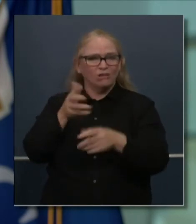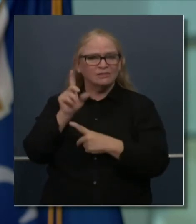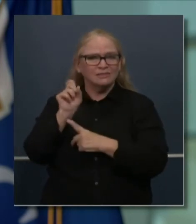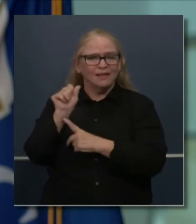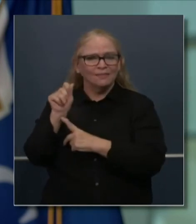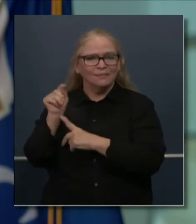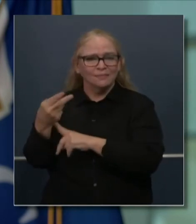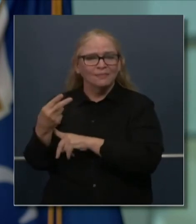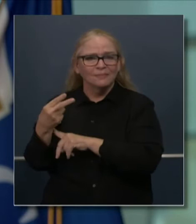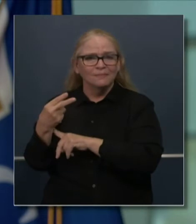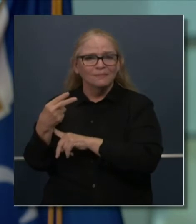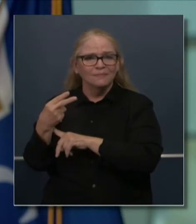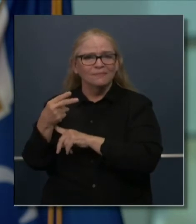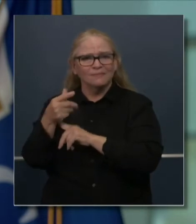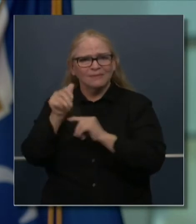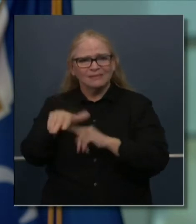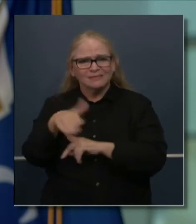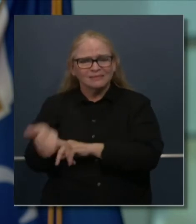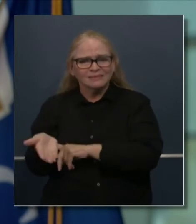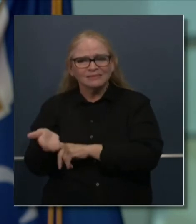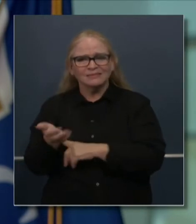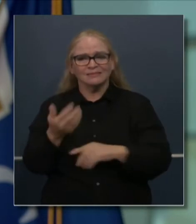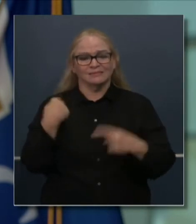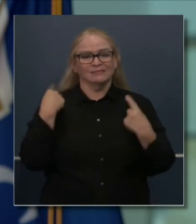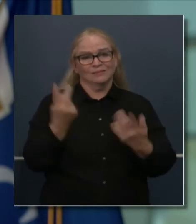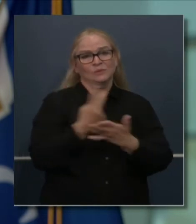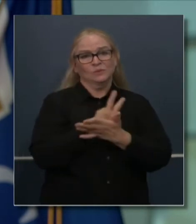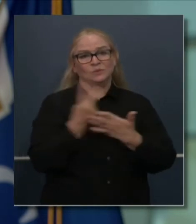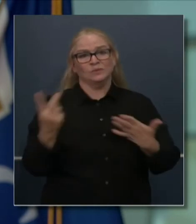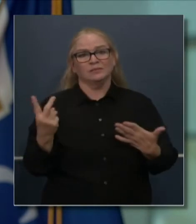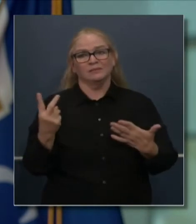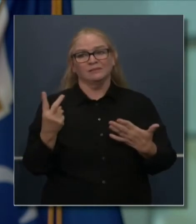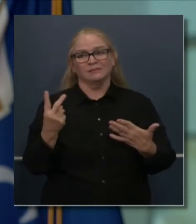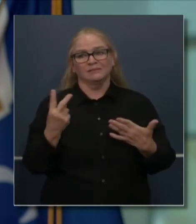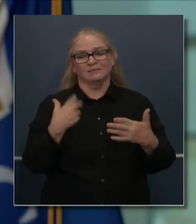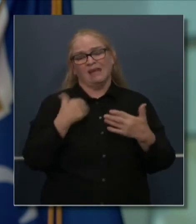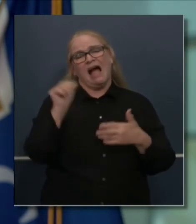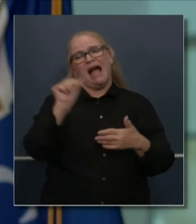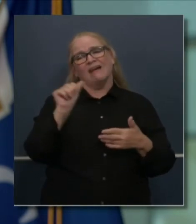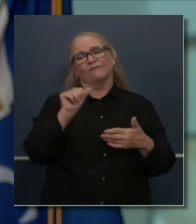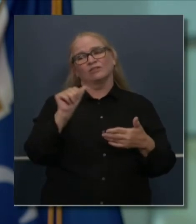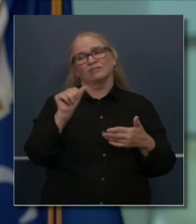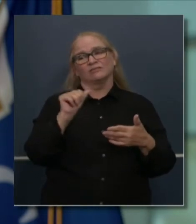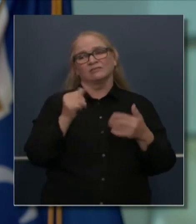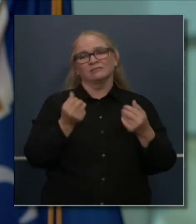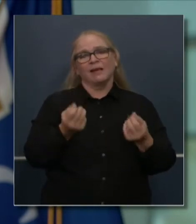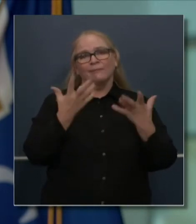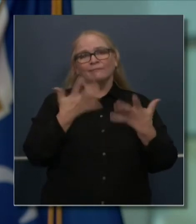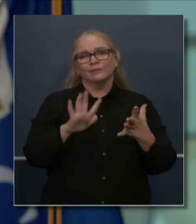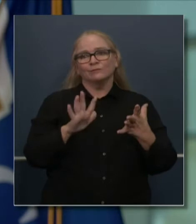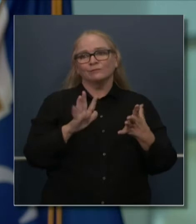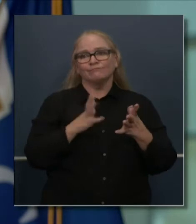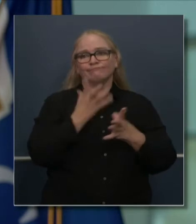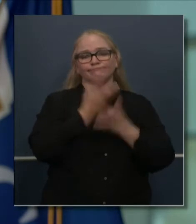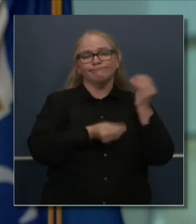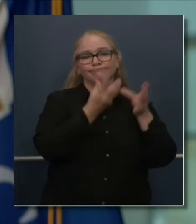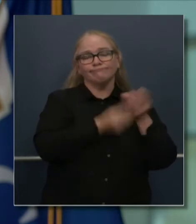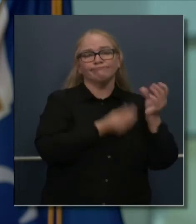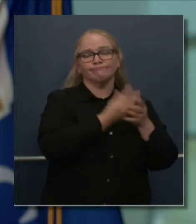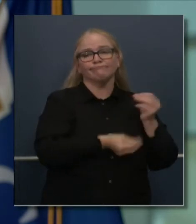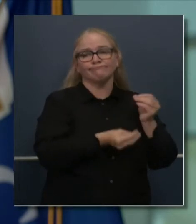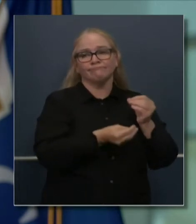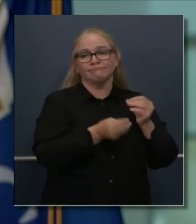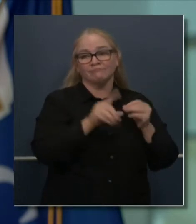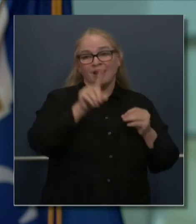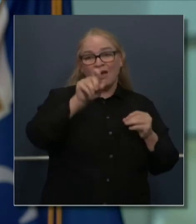course of the last 14 days, we have averaged, over a 14-day period, the loss of